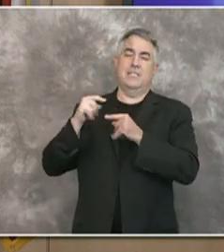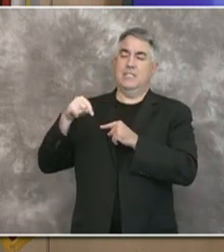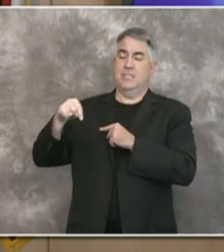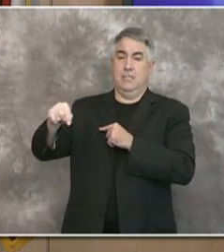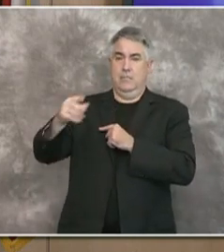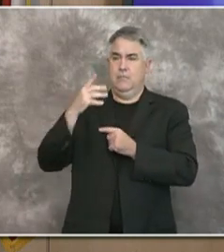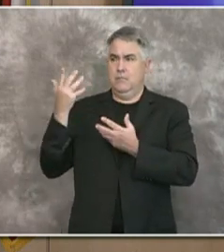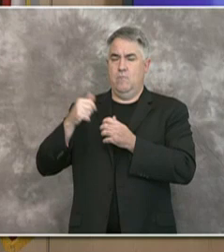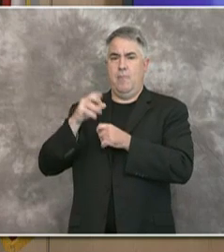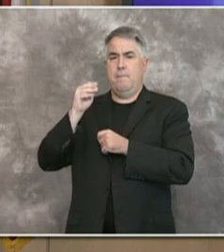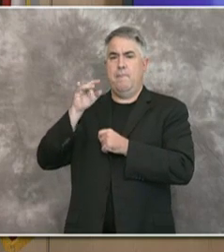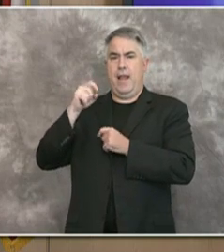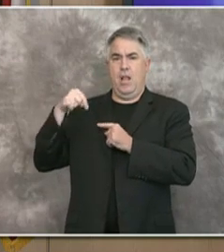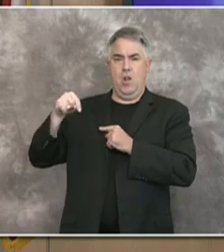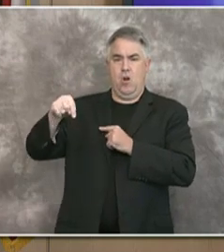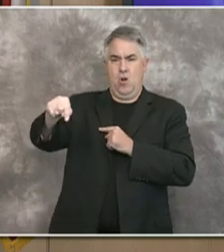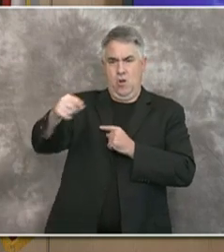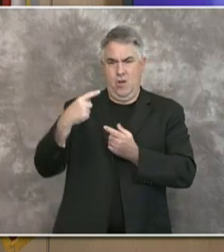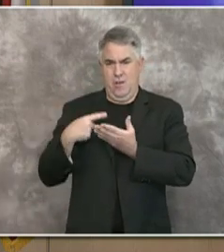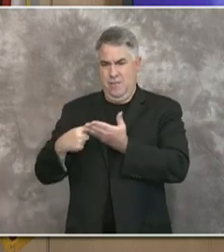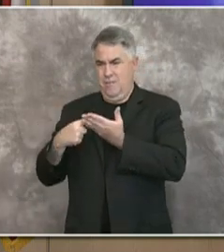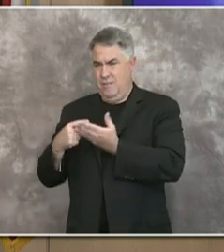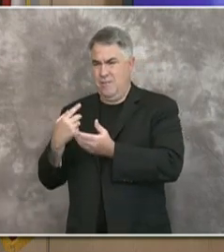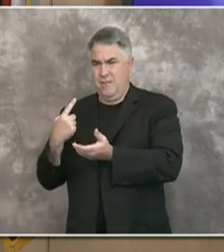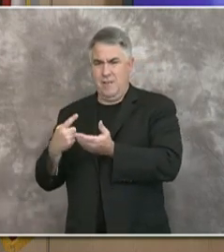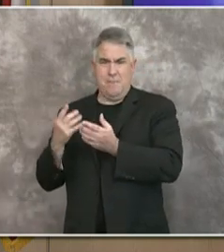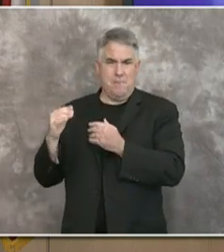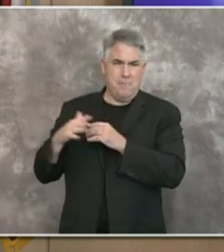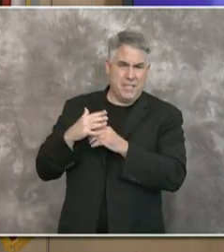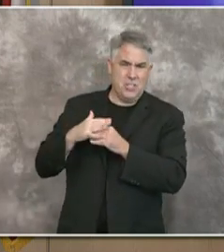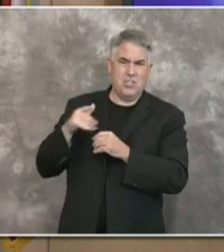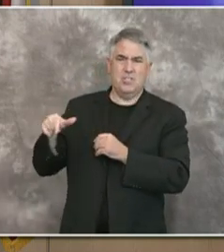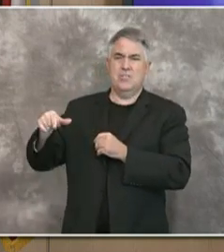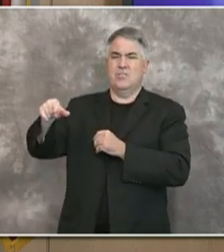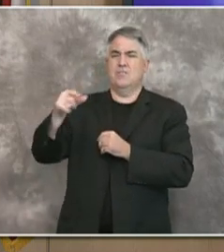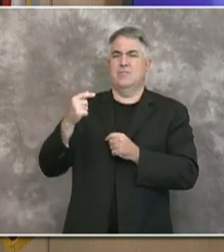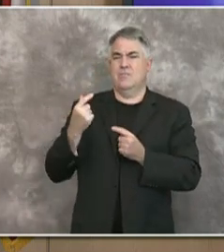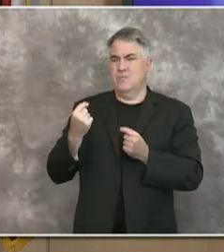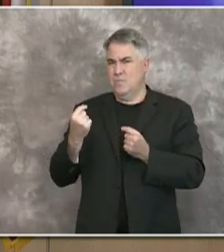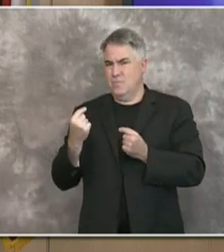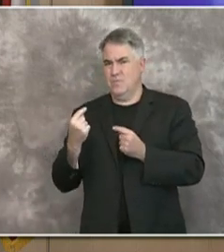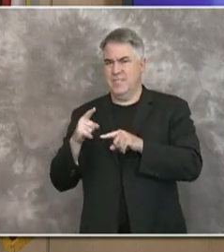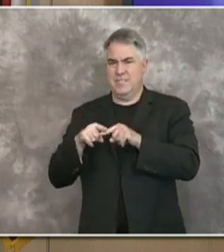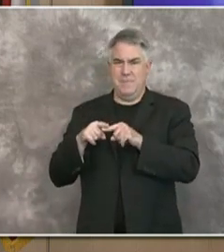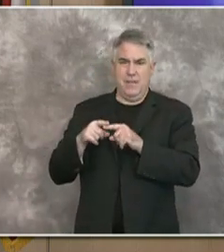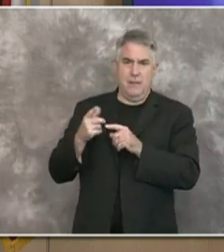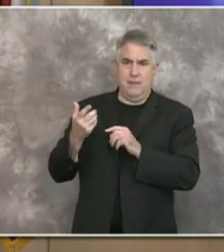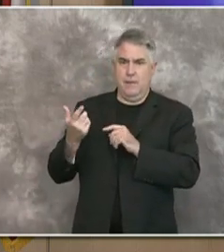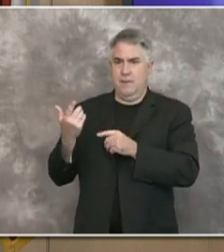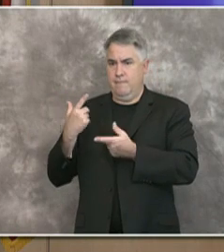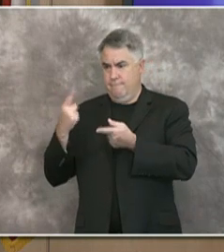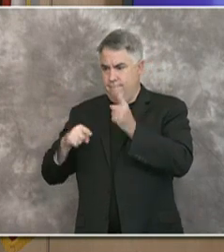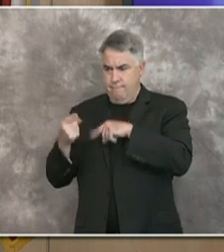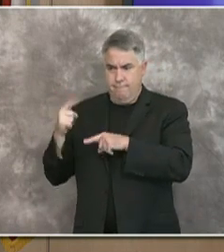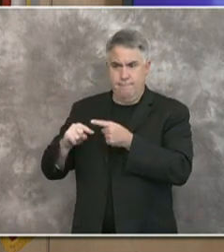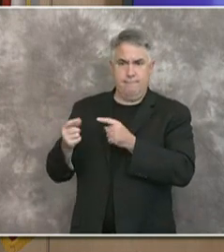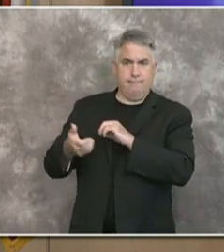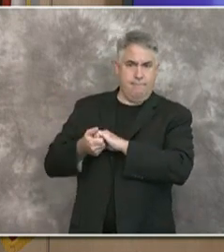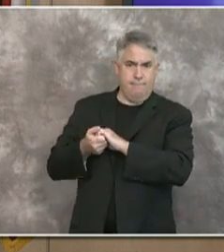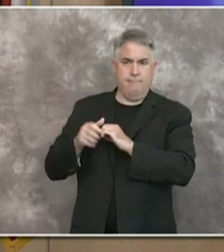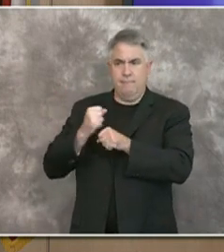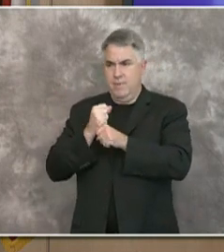be allowable on the beaches. But while we're in a current posture, we really do depend on our partners to ensure compliance as best they